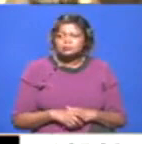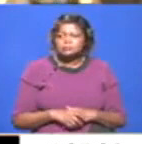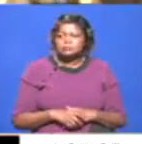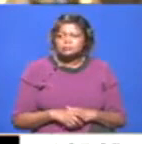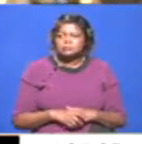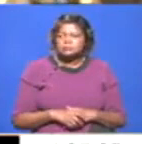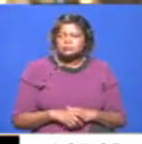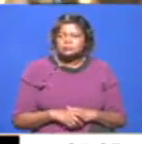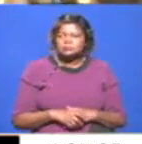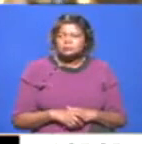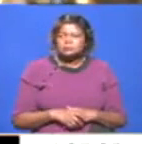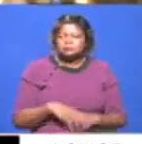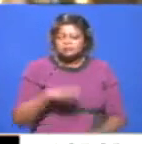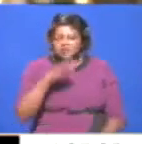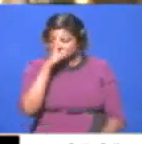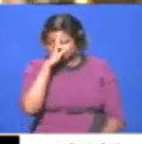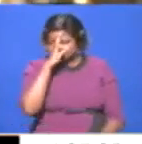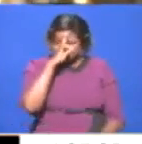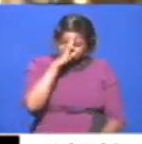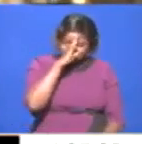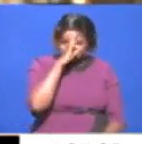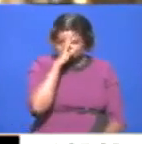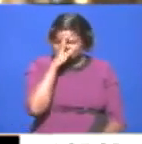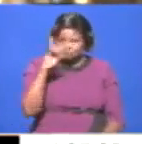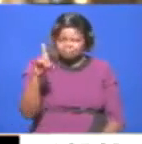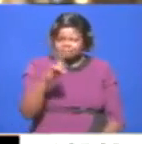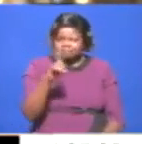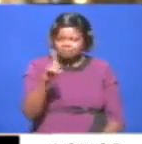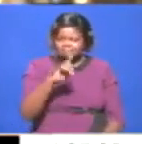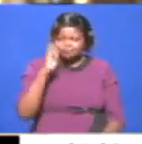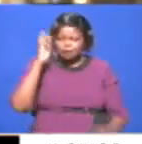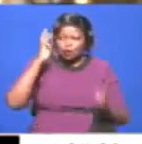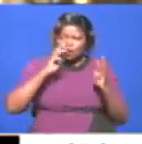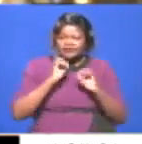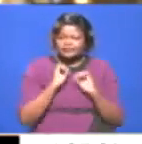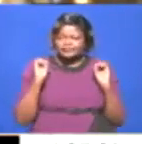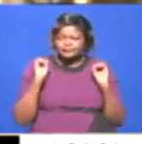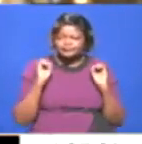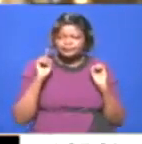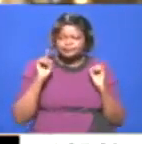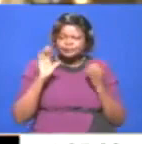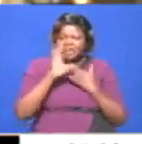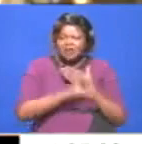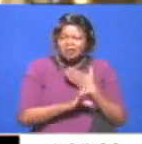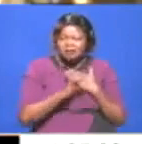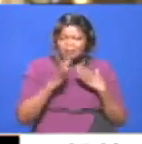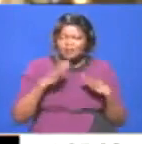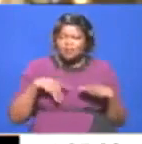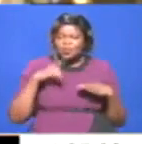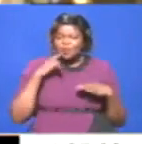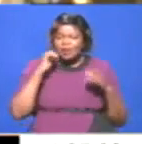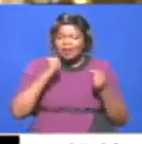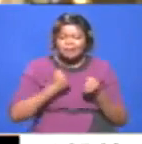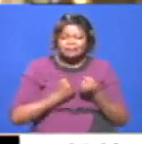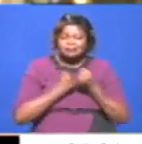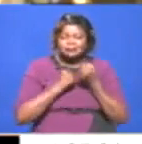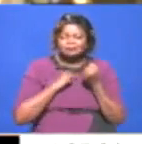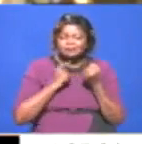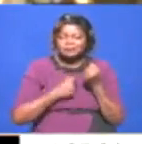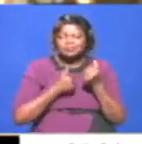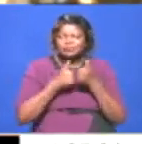tusikue vigeugeu na mnaye, tusikue na wasiwasi. Hii inchi, ule mtu anaweza kutushikilia hii inchi